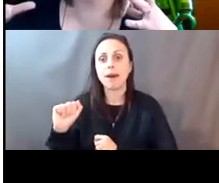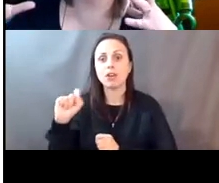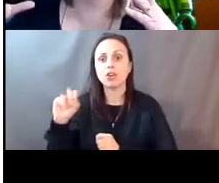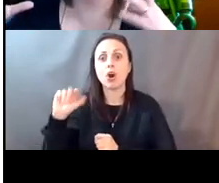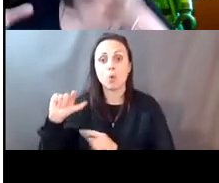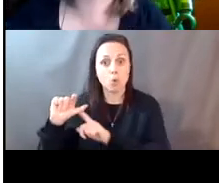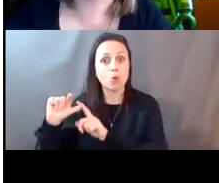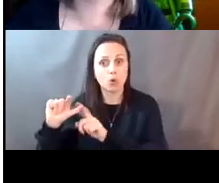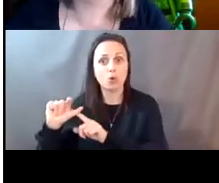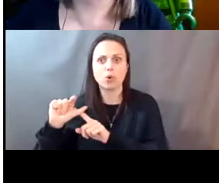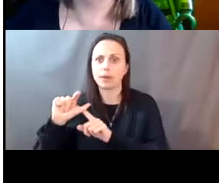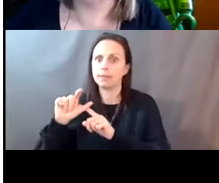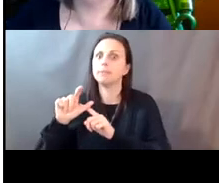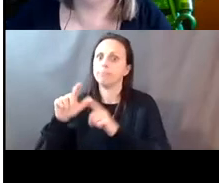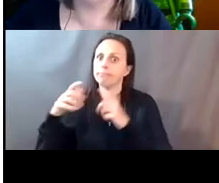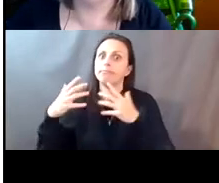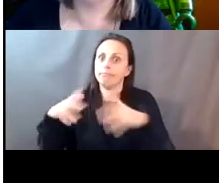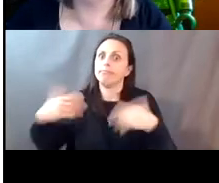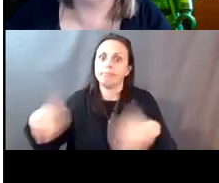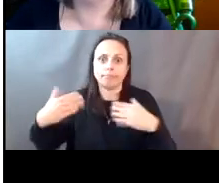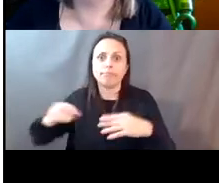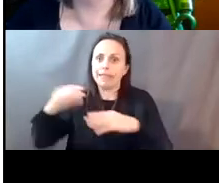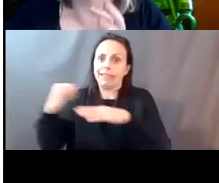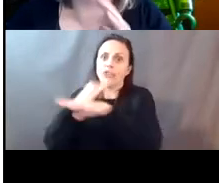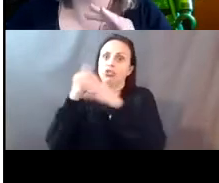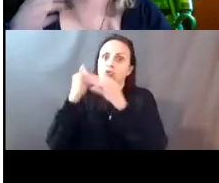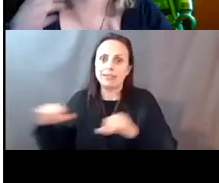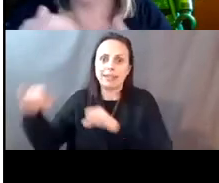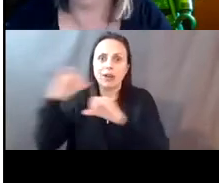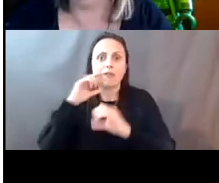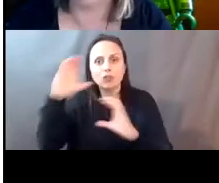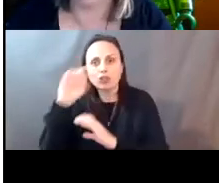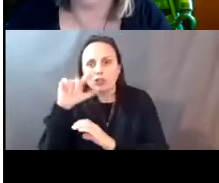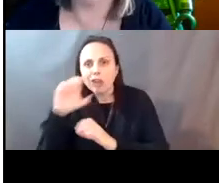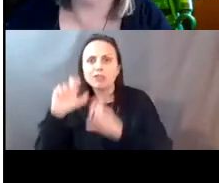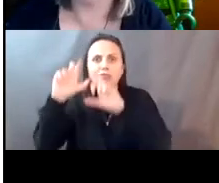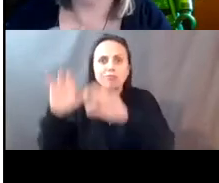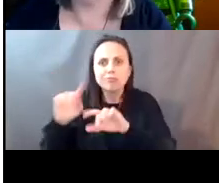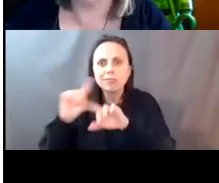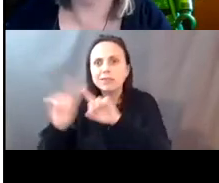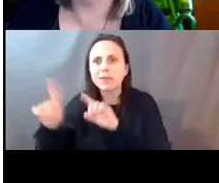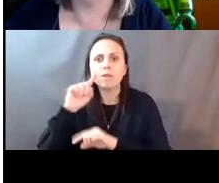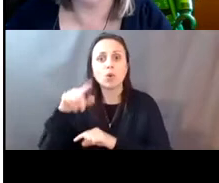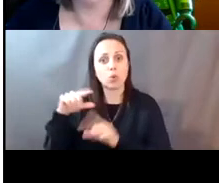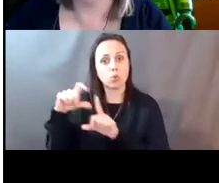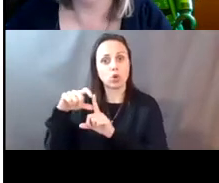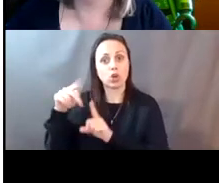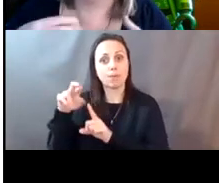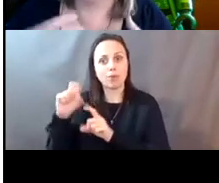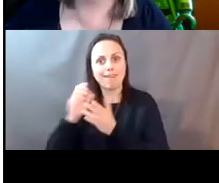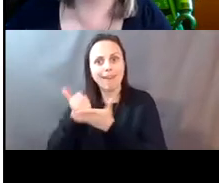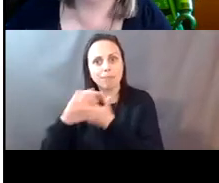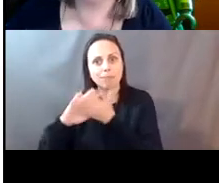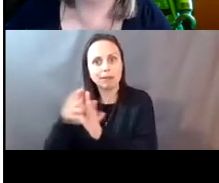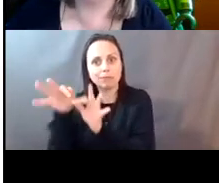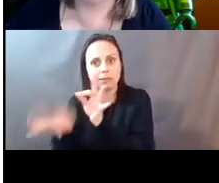of industry standard in terms of the search engines, and there's plugins and stuff you can get for WordPress to help simplify it, but it